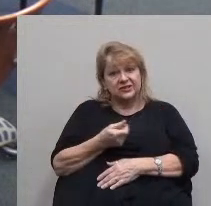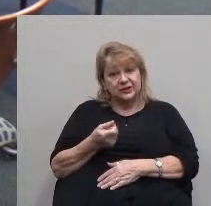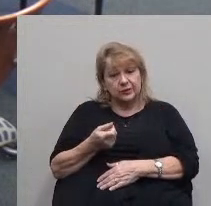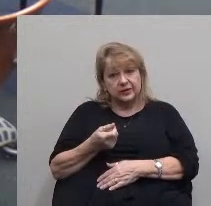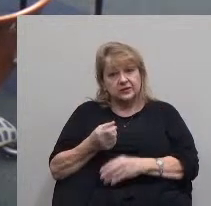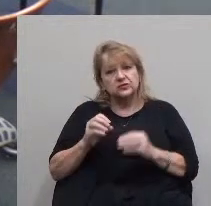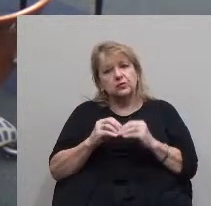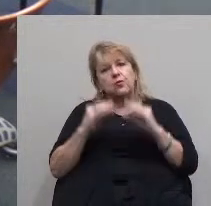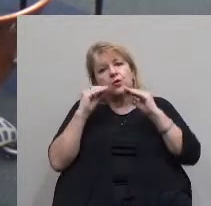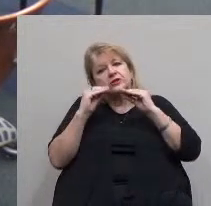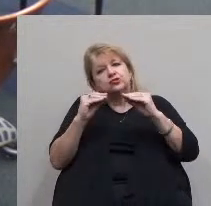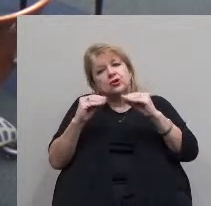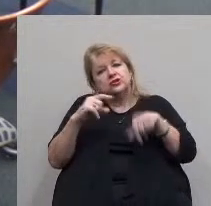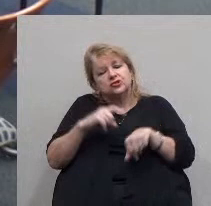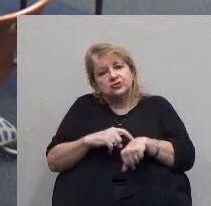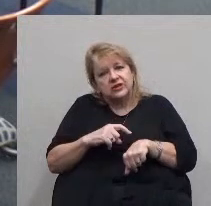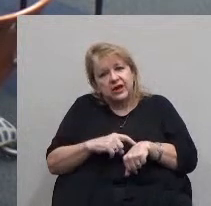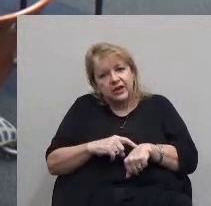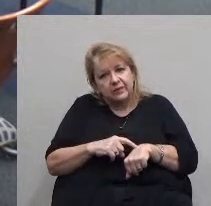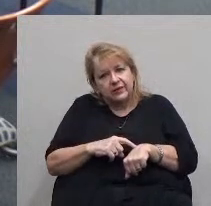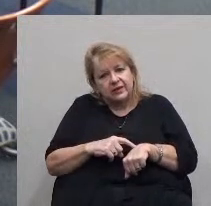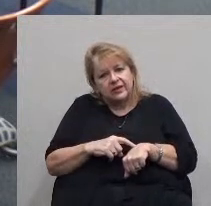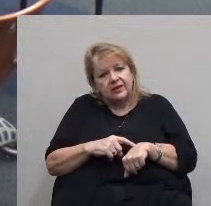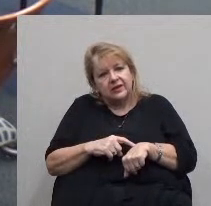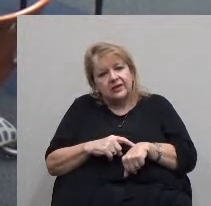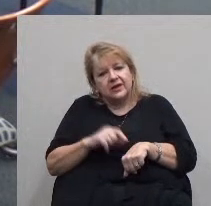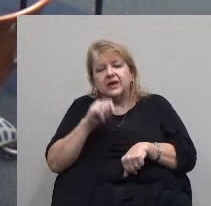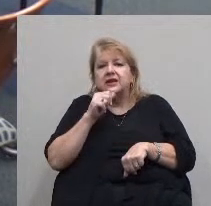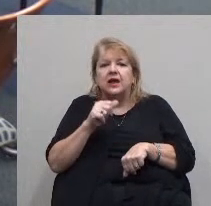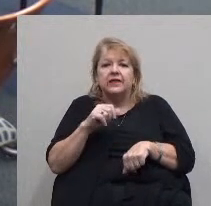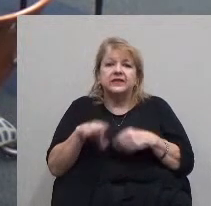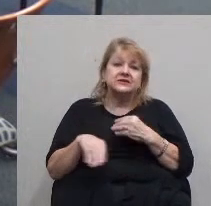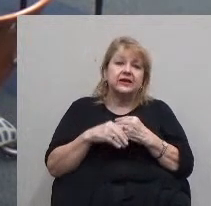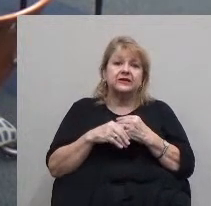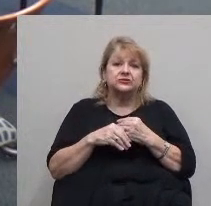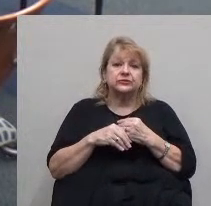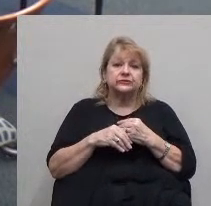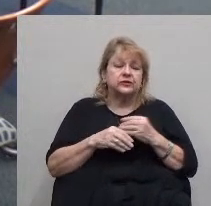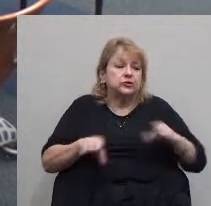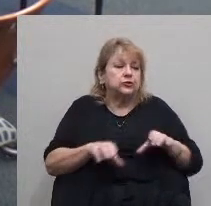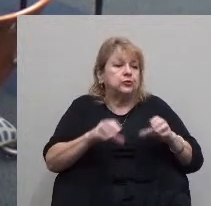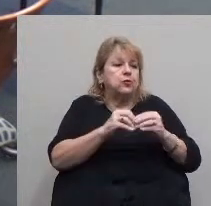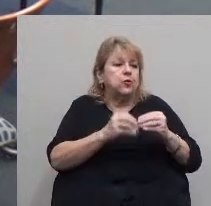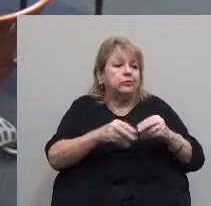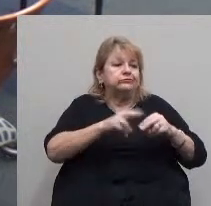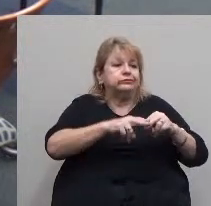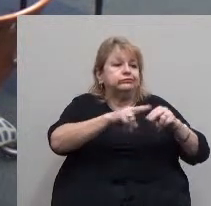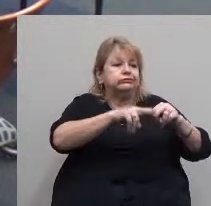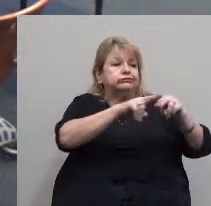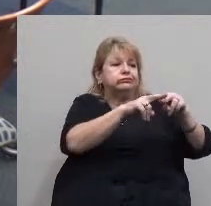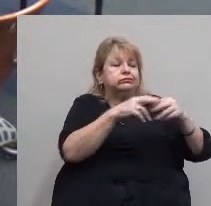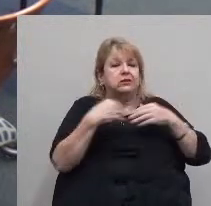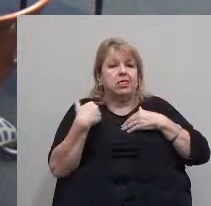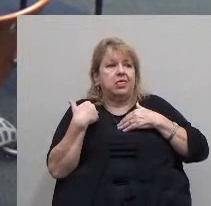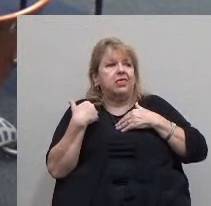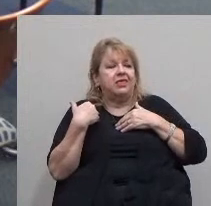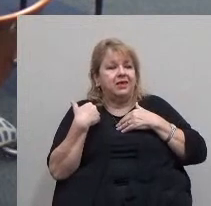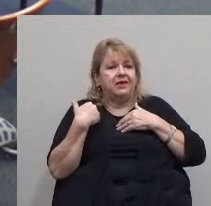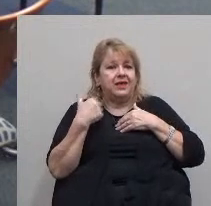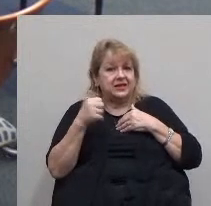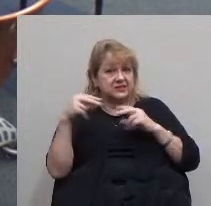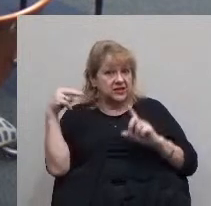that it's more instructional time and not, you know, just this extra that we're asking them to do? Is anybody looking at that?